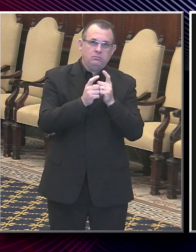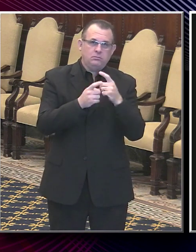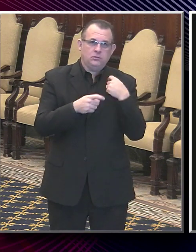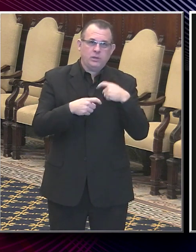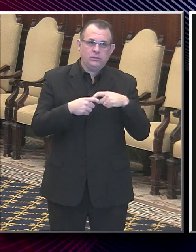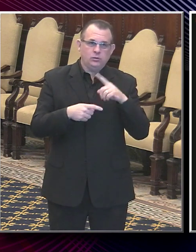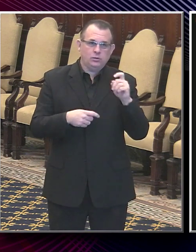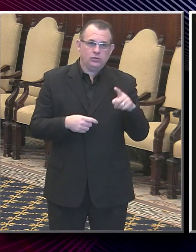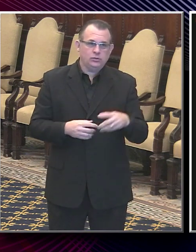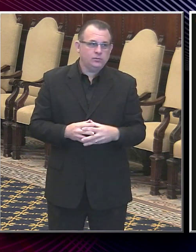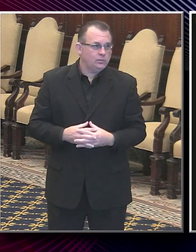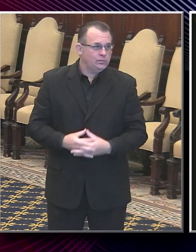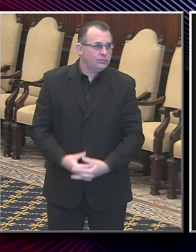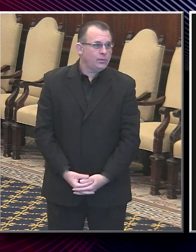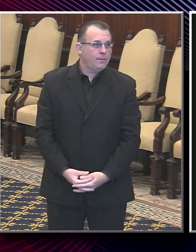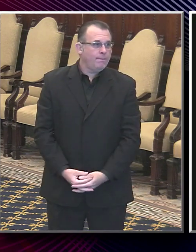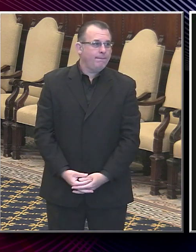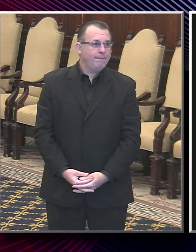en el aeropuerto.